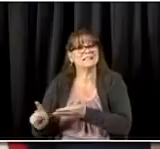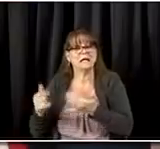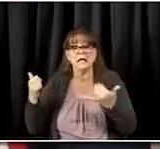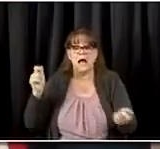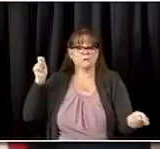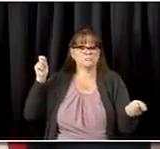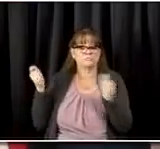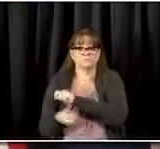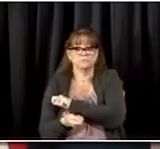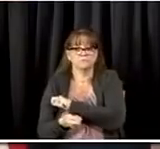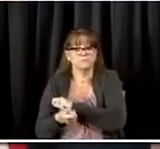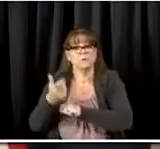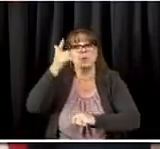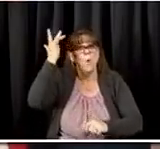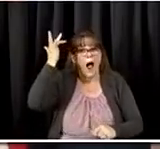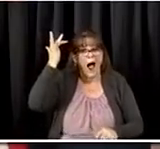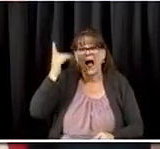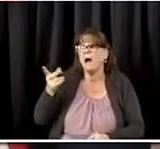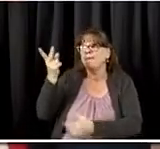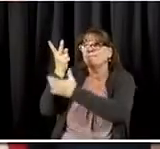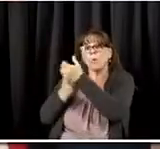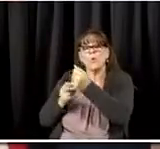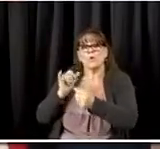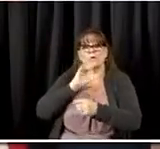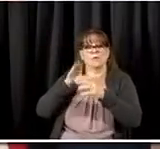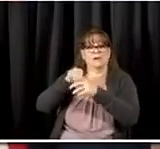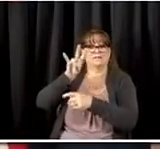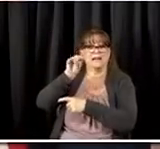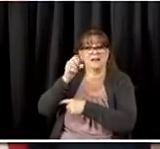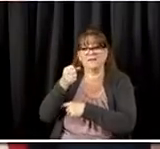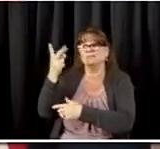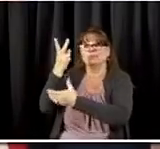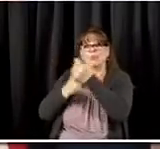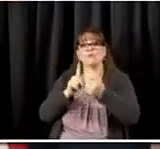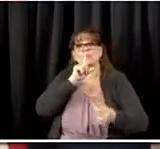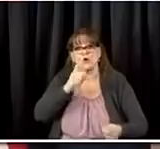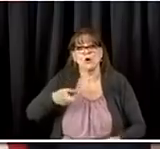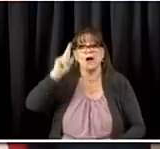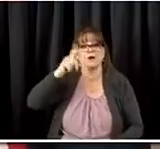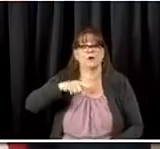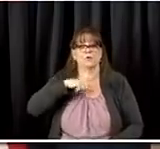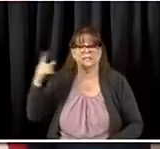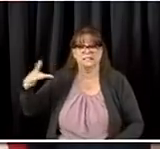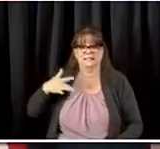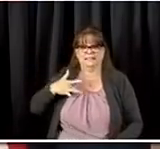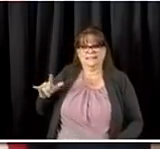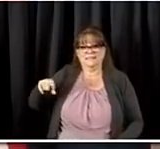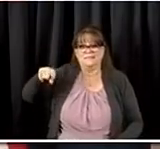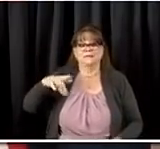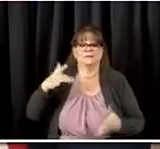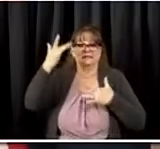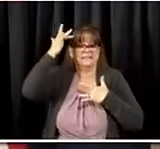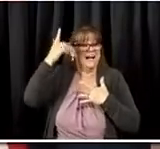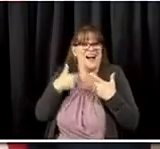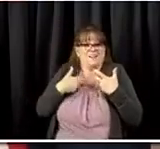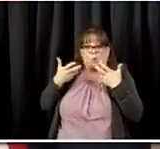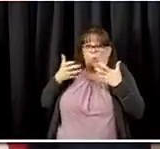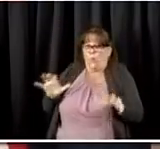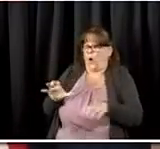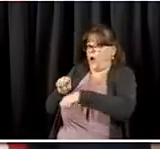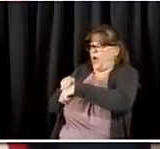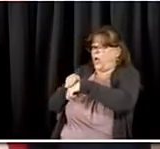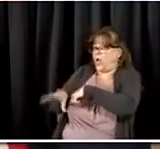they are at much greater risk for the virus, not to mention, of course, Marlon and I don't want to get it. So we will just be having, and I'm going to have fun cooking. I'll be